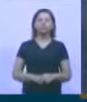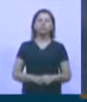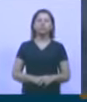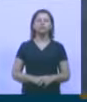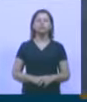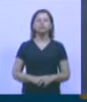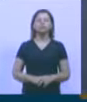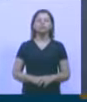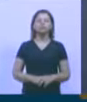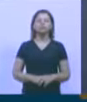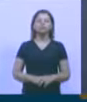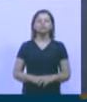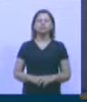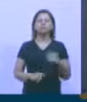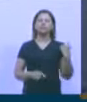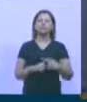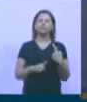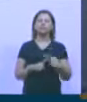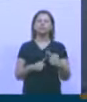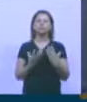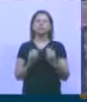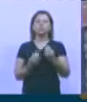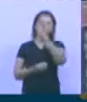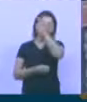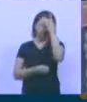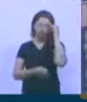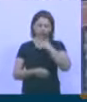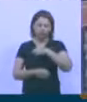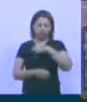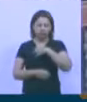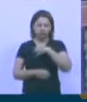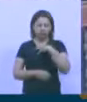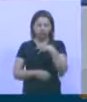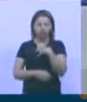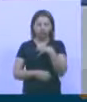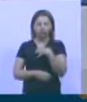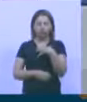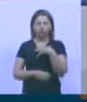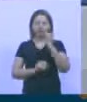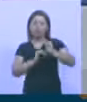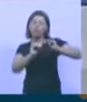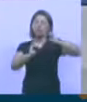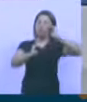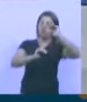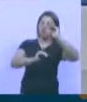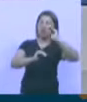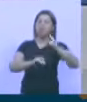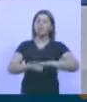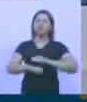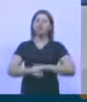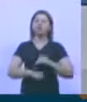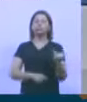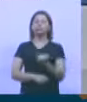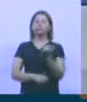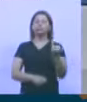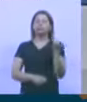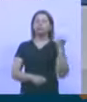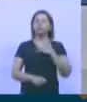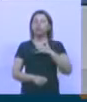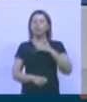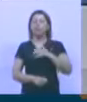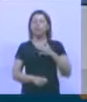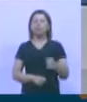superior. Porque muitas pessoas se sentem superiores, maiores do que as outras. Everybody fusses over the child.